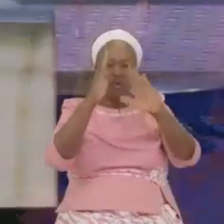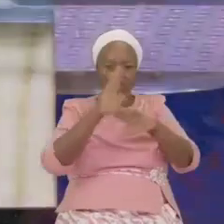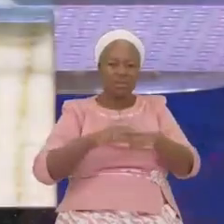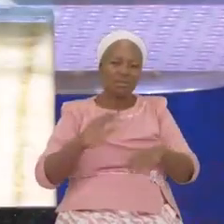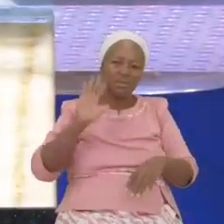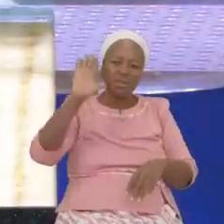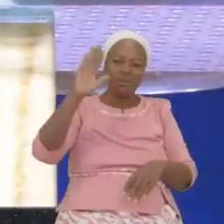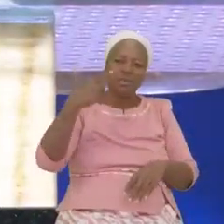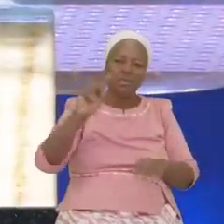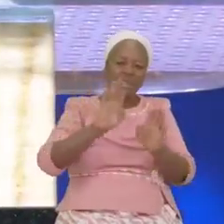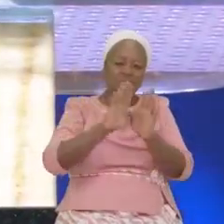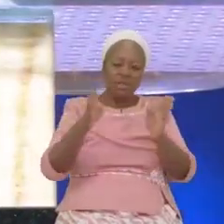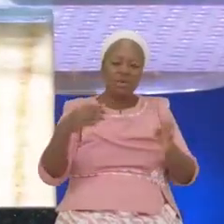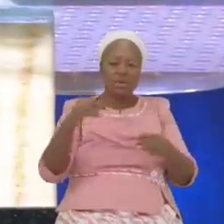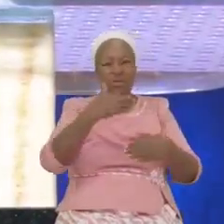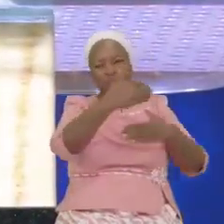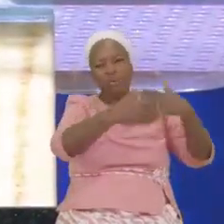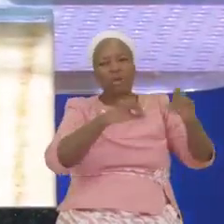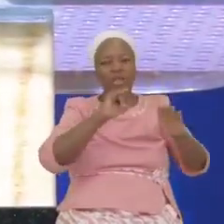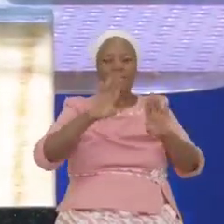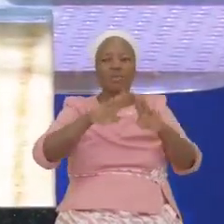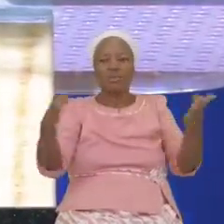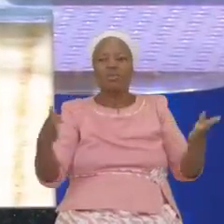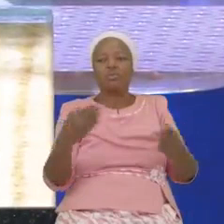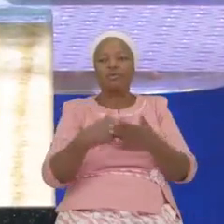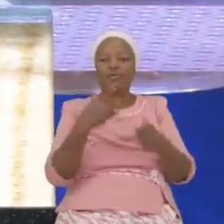The door to progress is open.